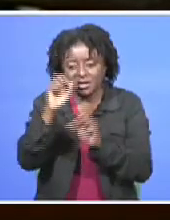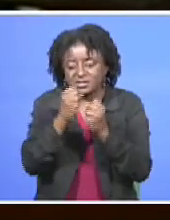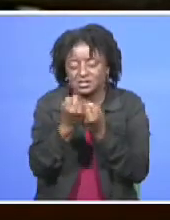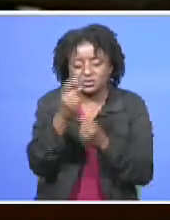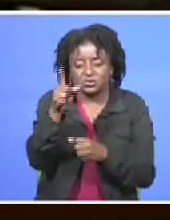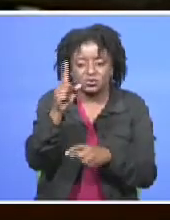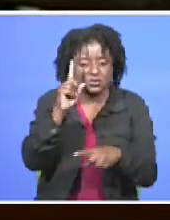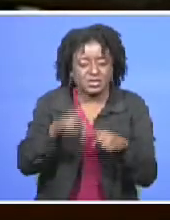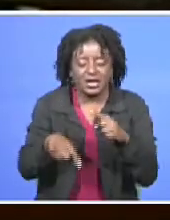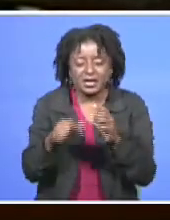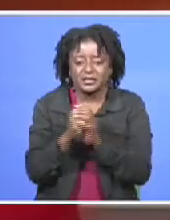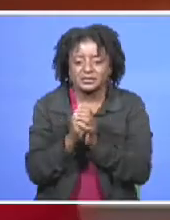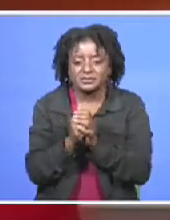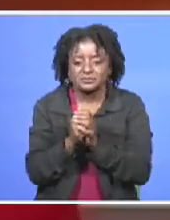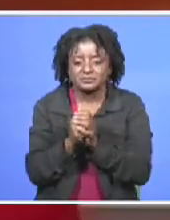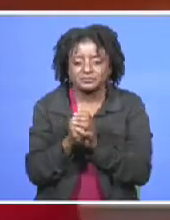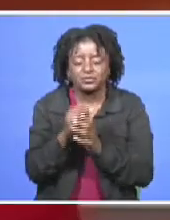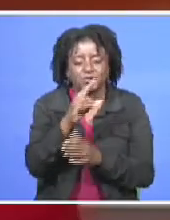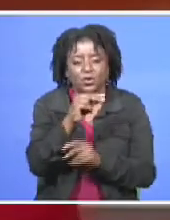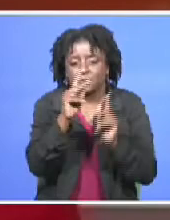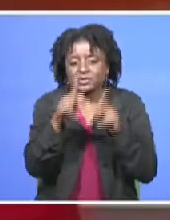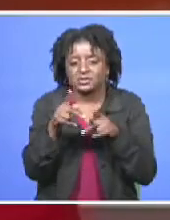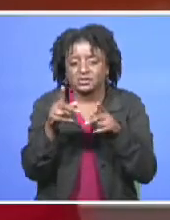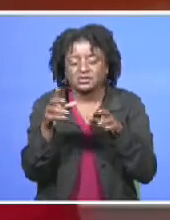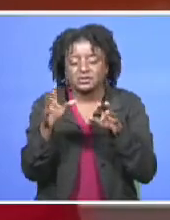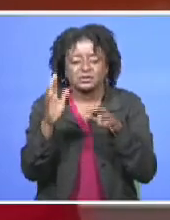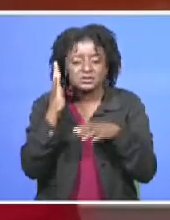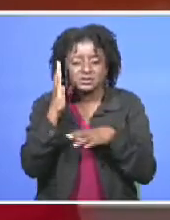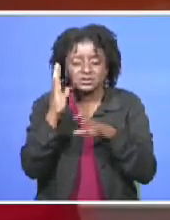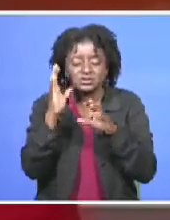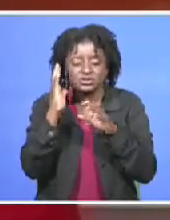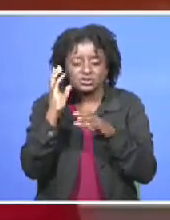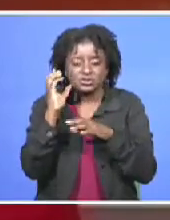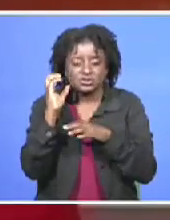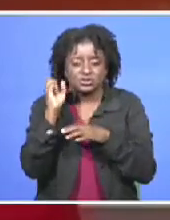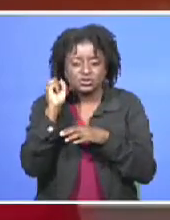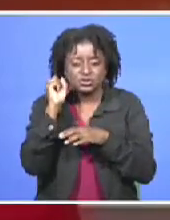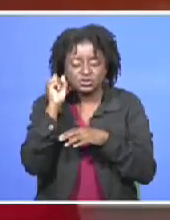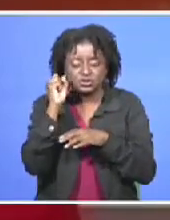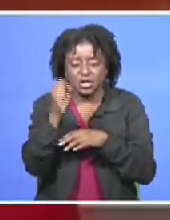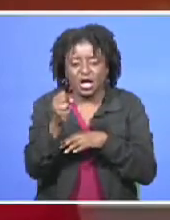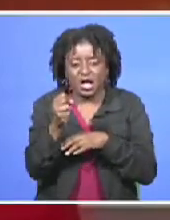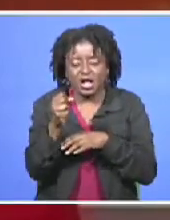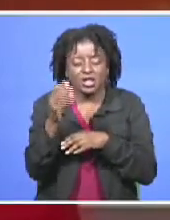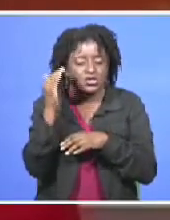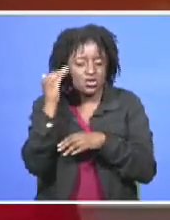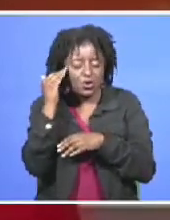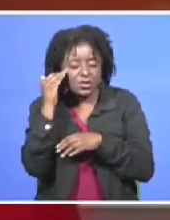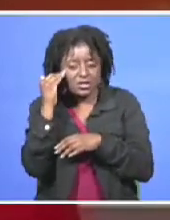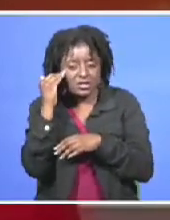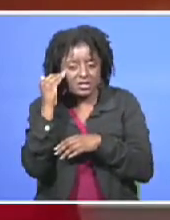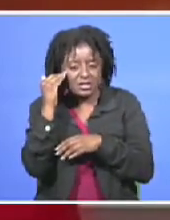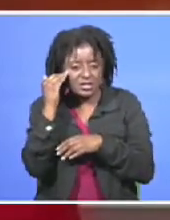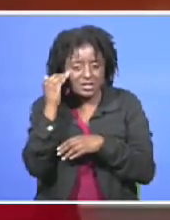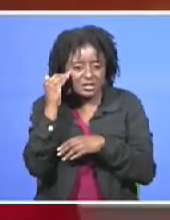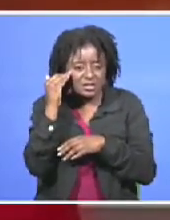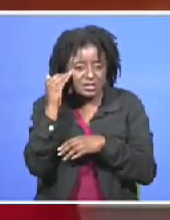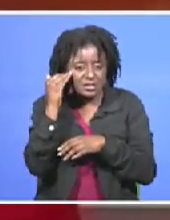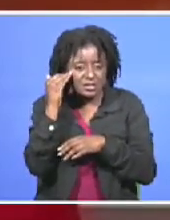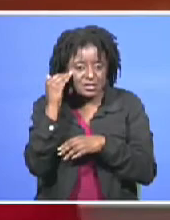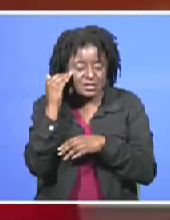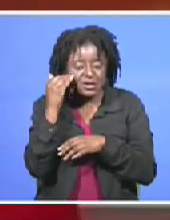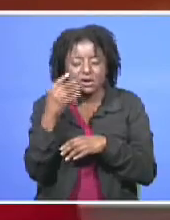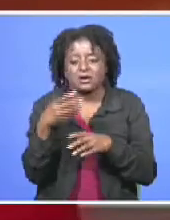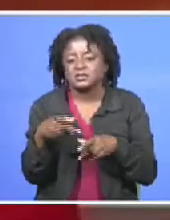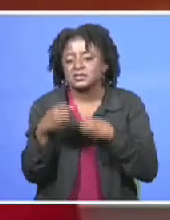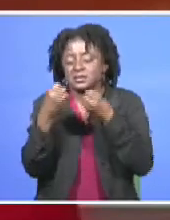Jamal Moss explains why. No person shall knowingly, negligently, or recklessly supply false